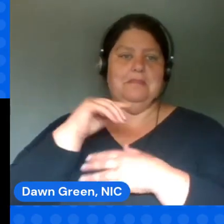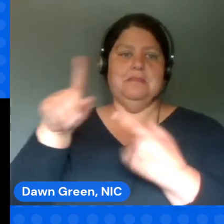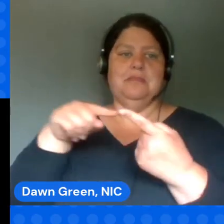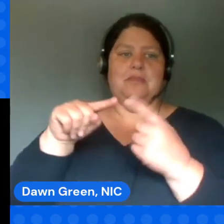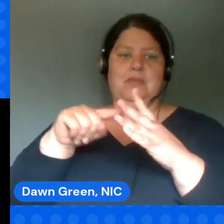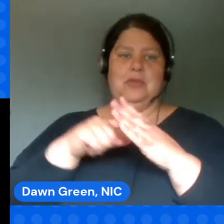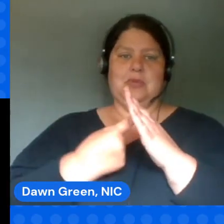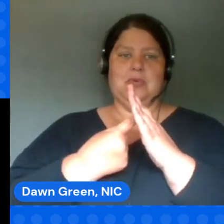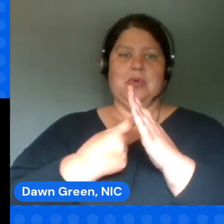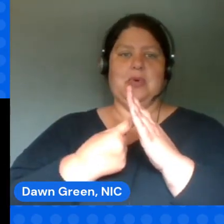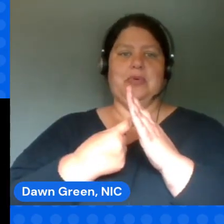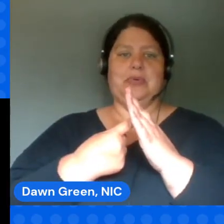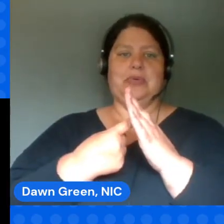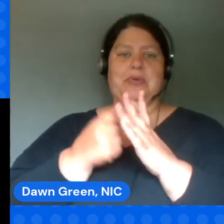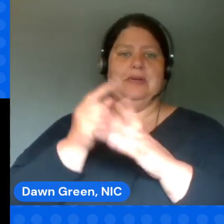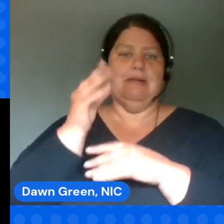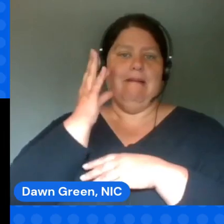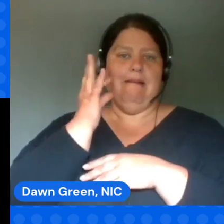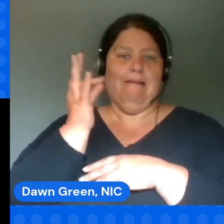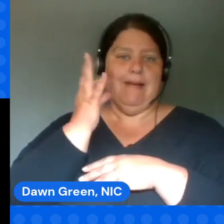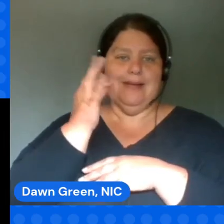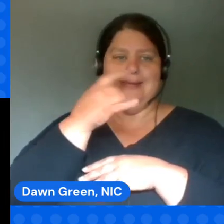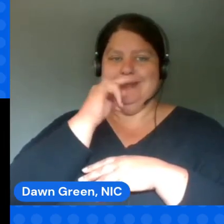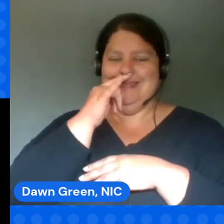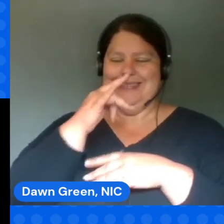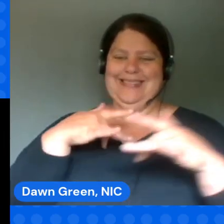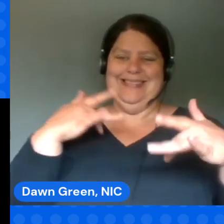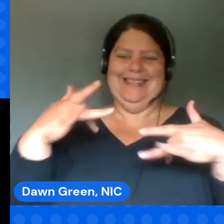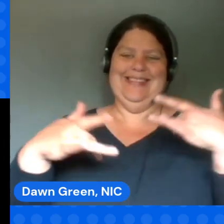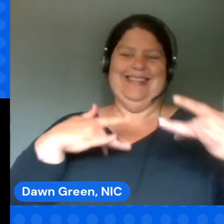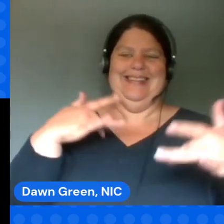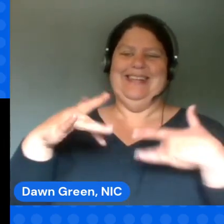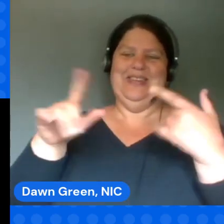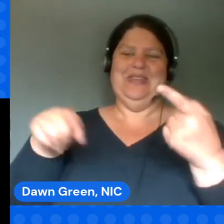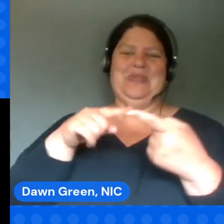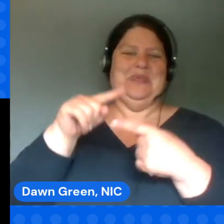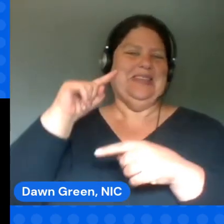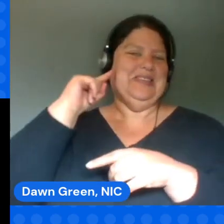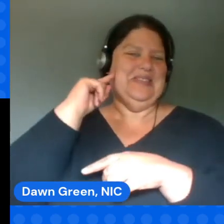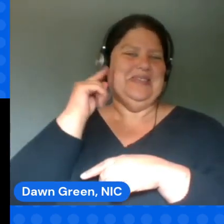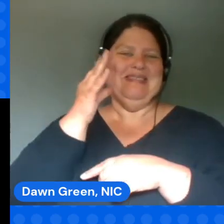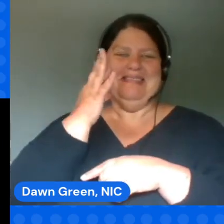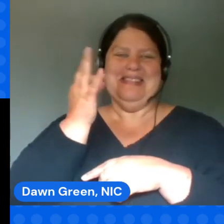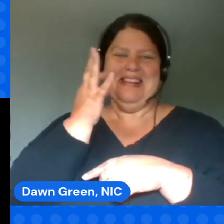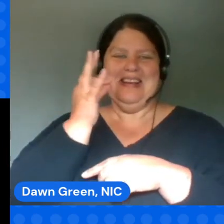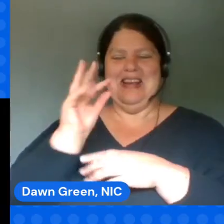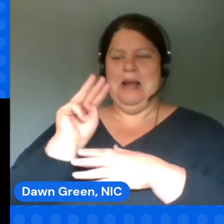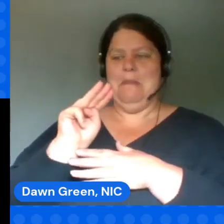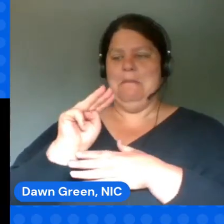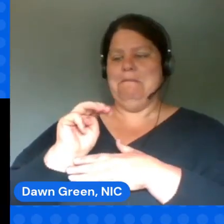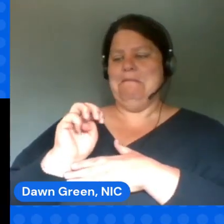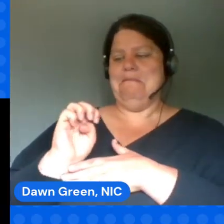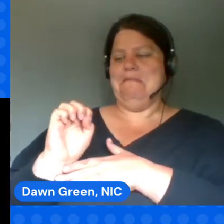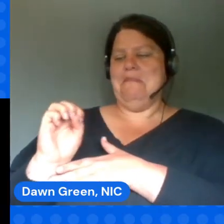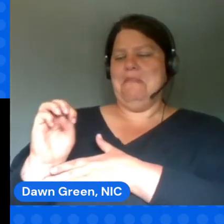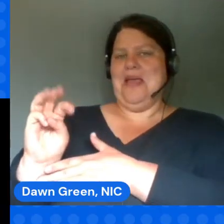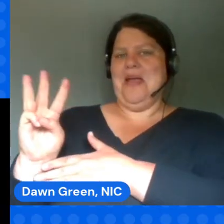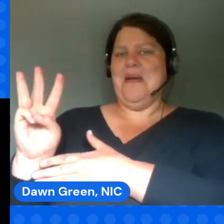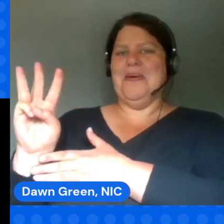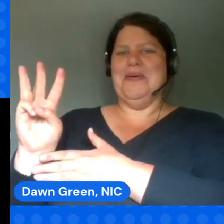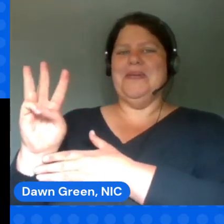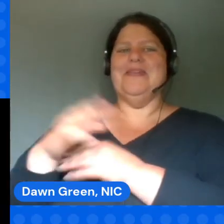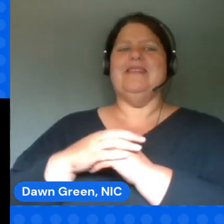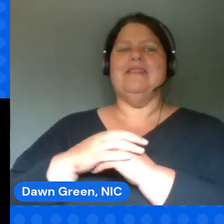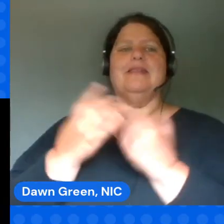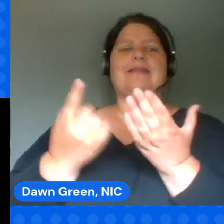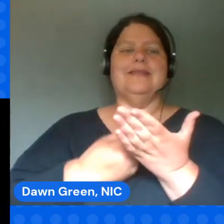cat, the kids get really excited when they hear the cat meow. Um, and so sometimes just to kind of